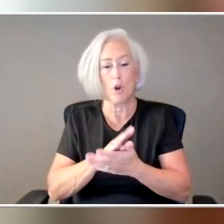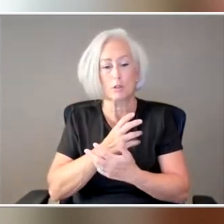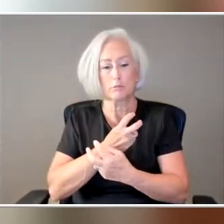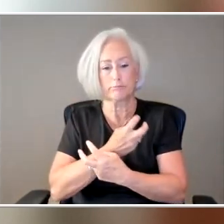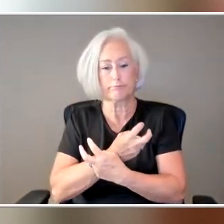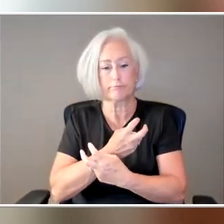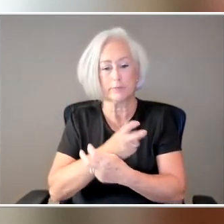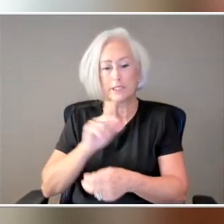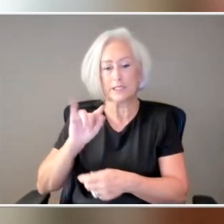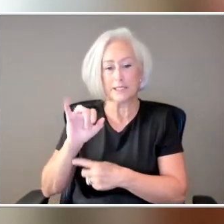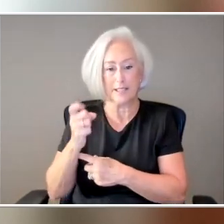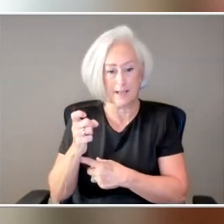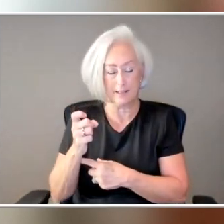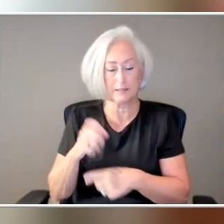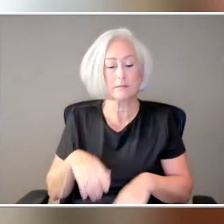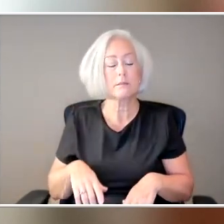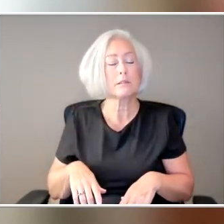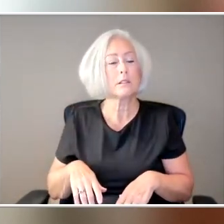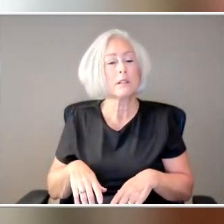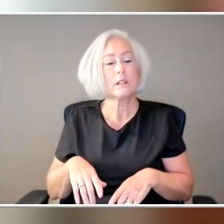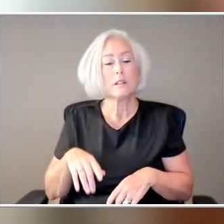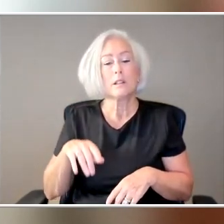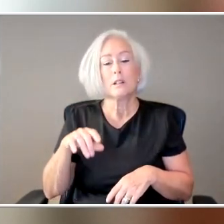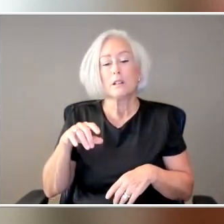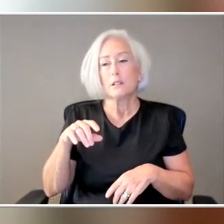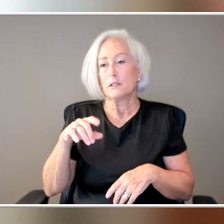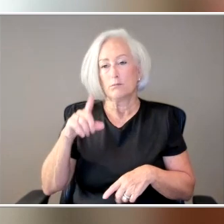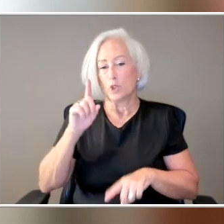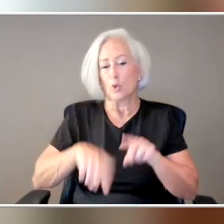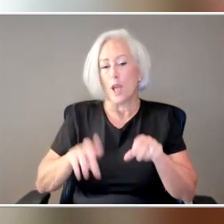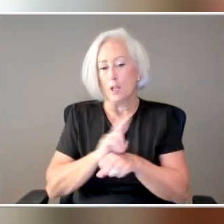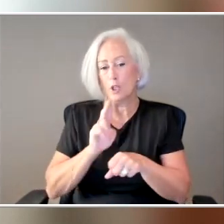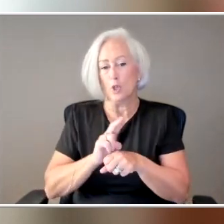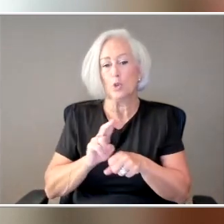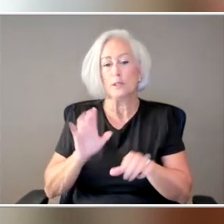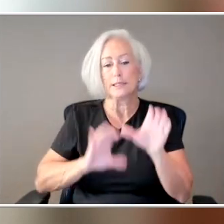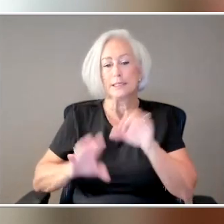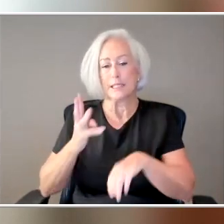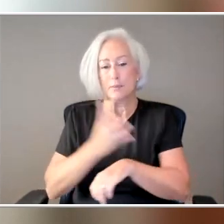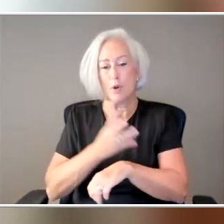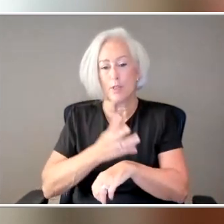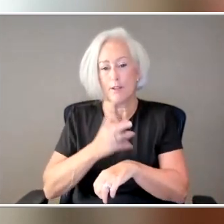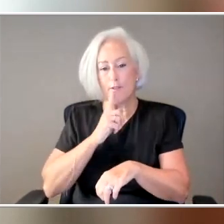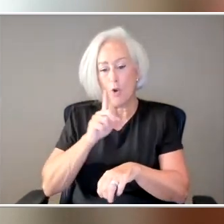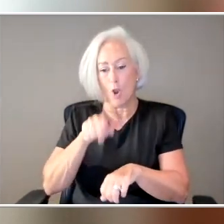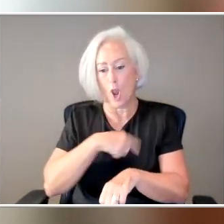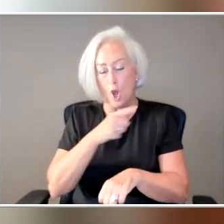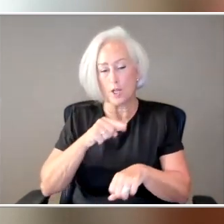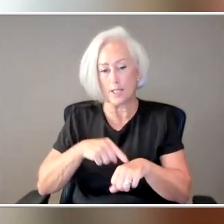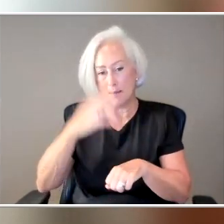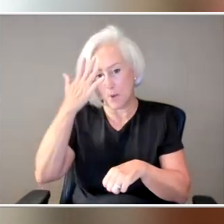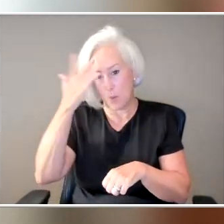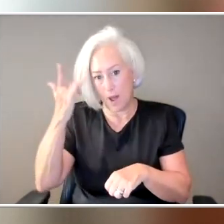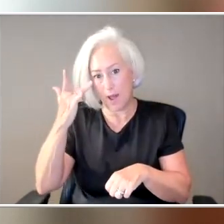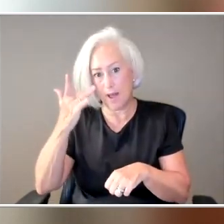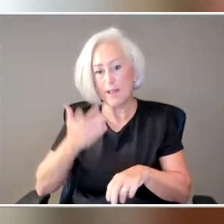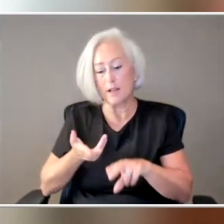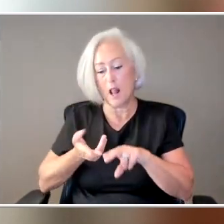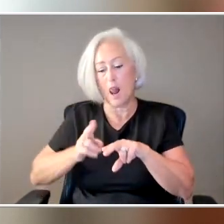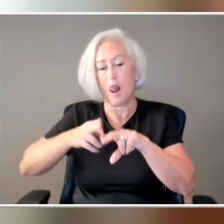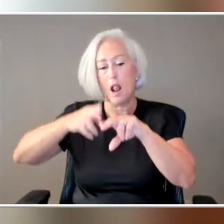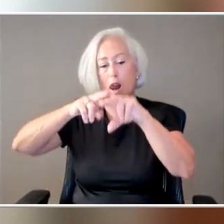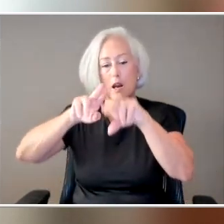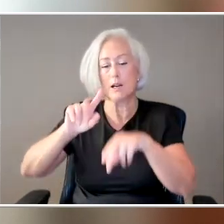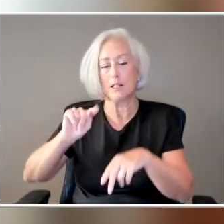on any chemotherapy pretty much for a very, very long period of time because they all have toxicity or side effects that build up that prohibit us